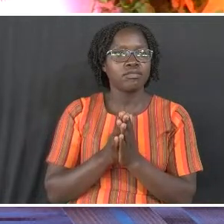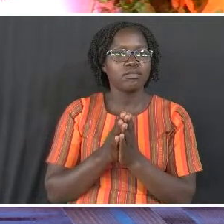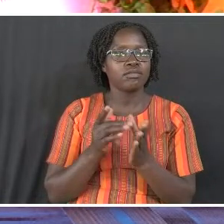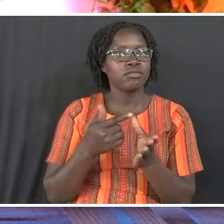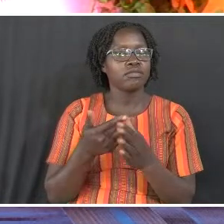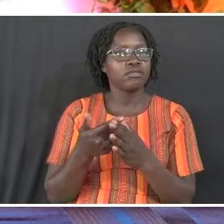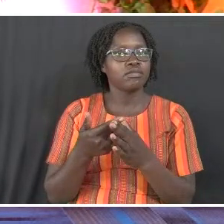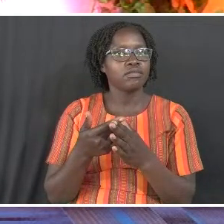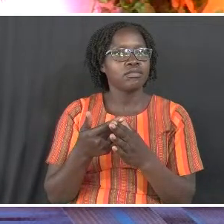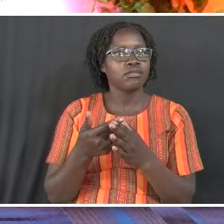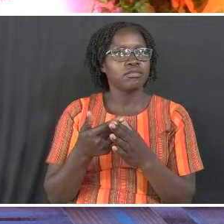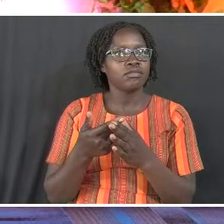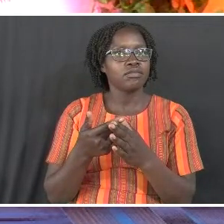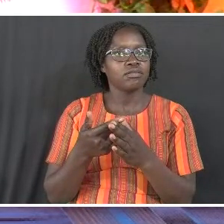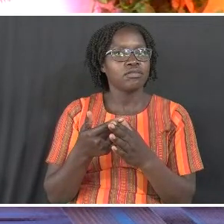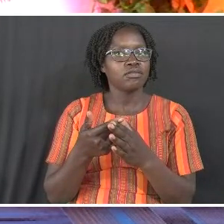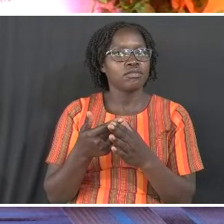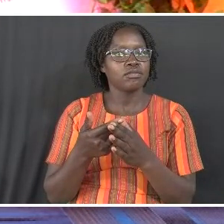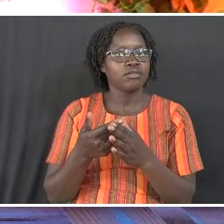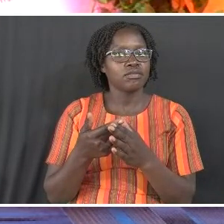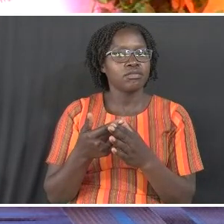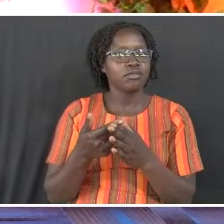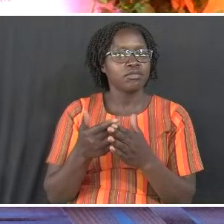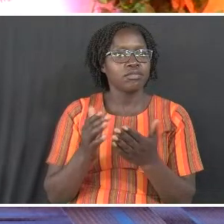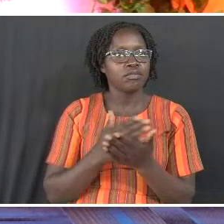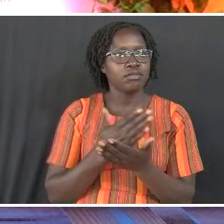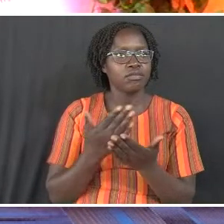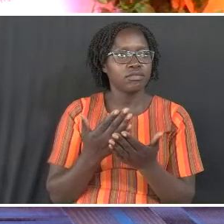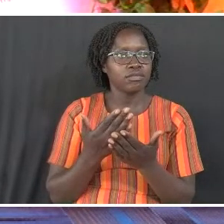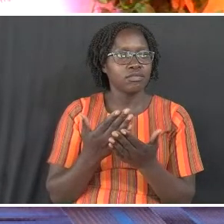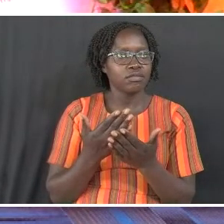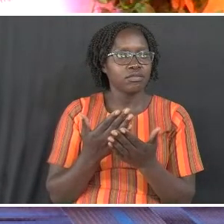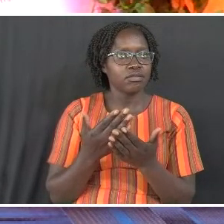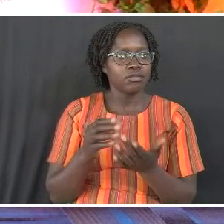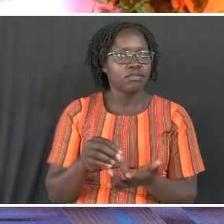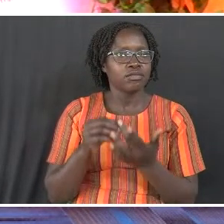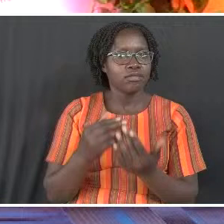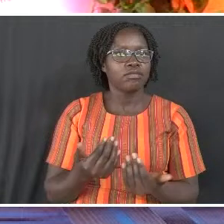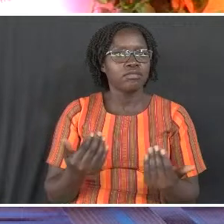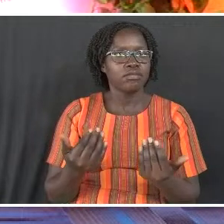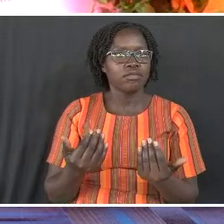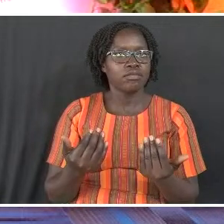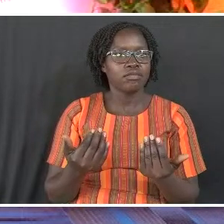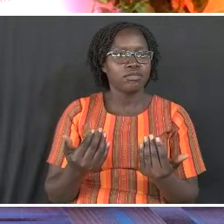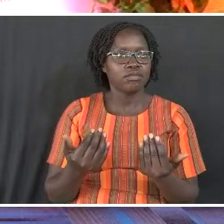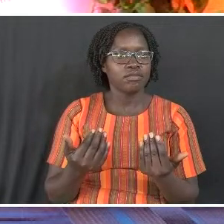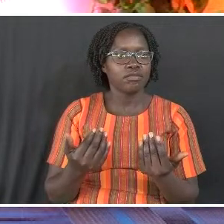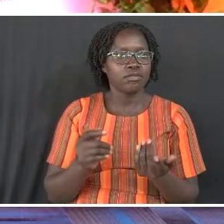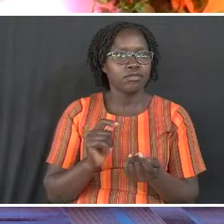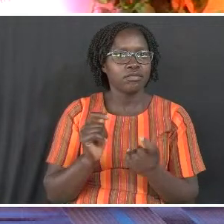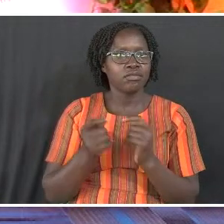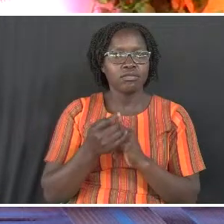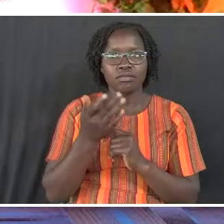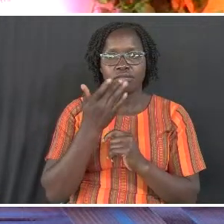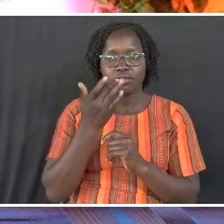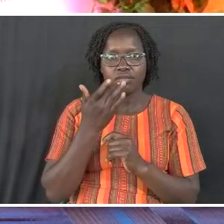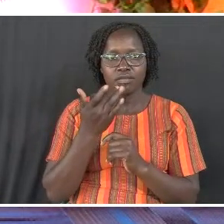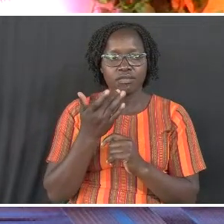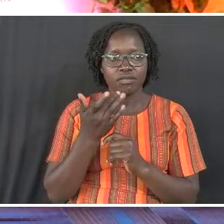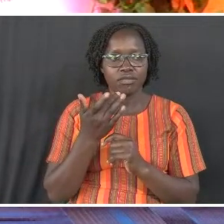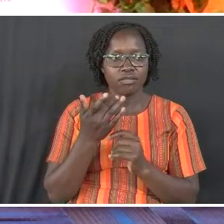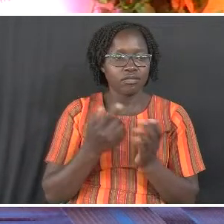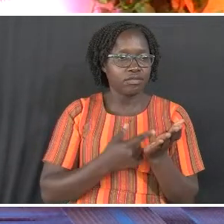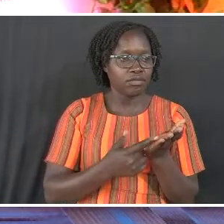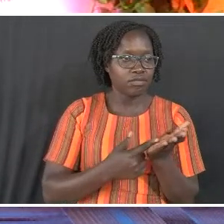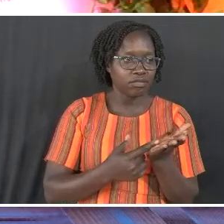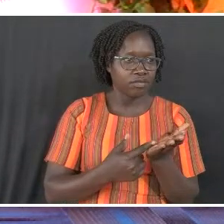you'll notice, maybe some of you, maybe especially with children, you'll notice their teeth are changing. They're changing to